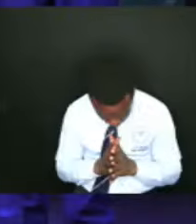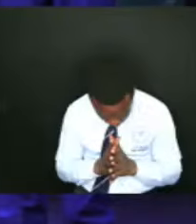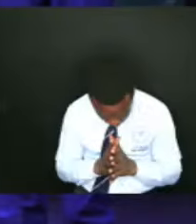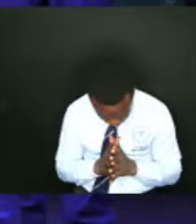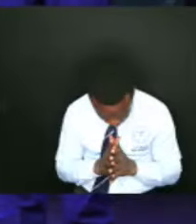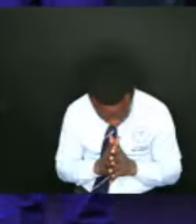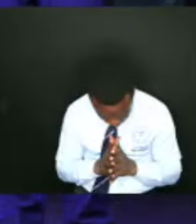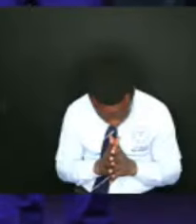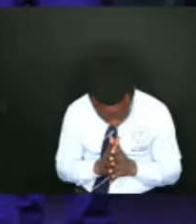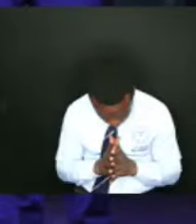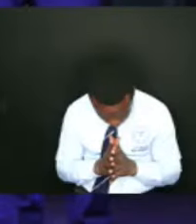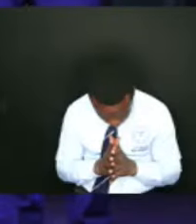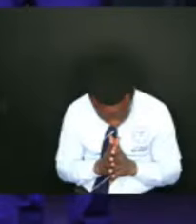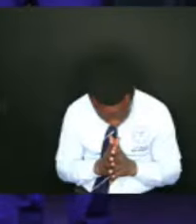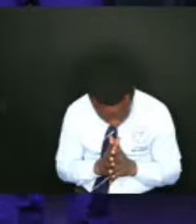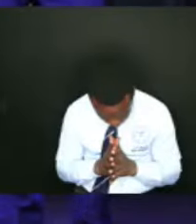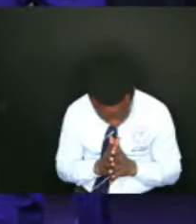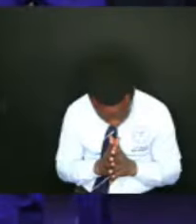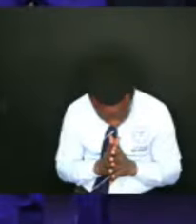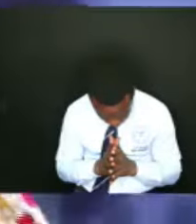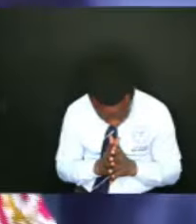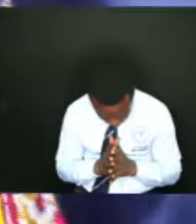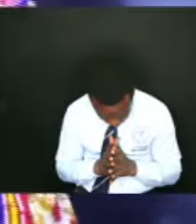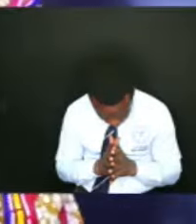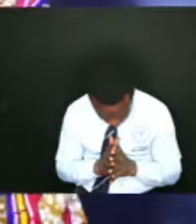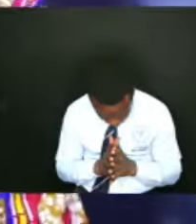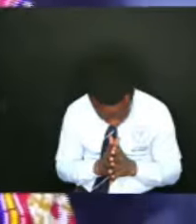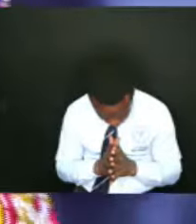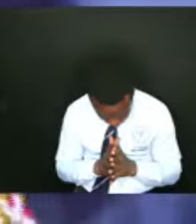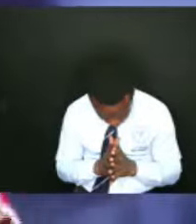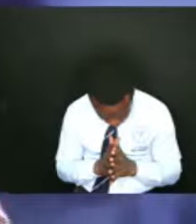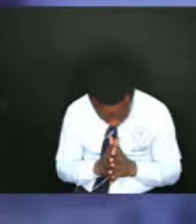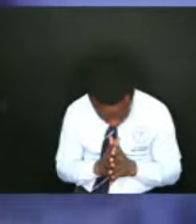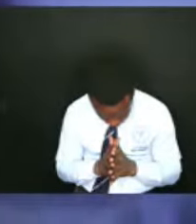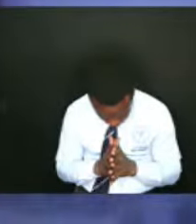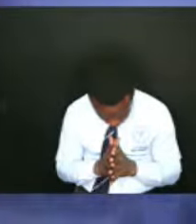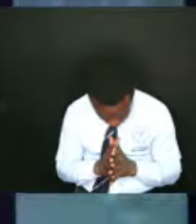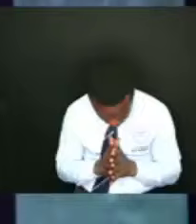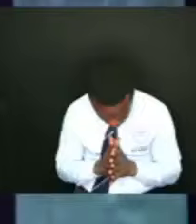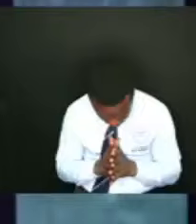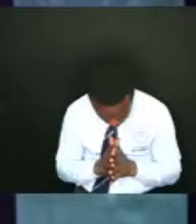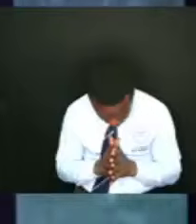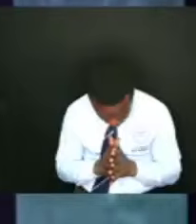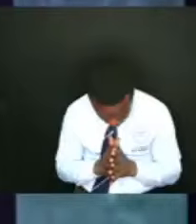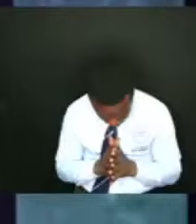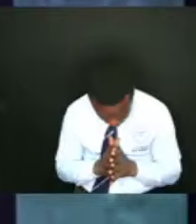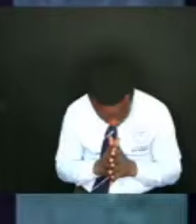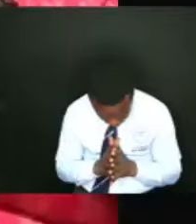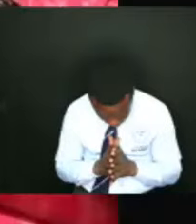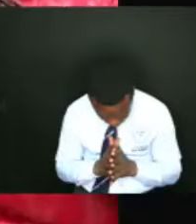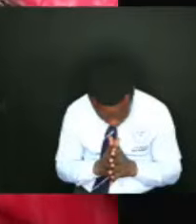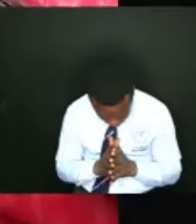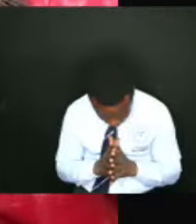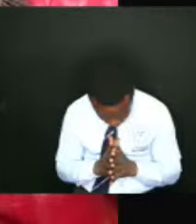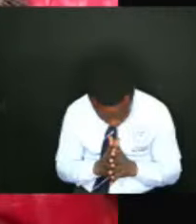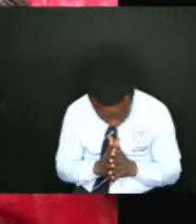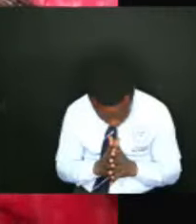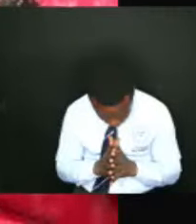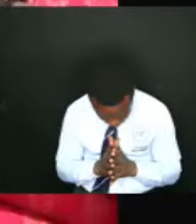Father, we release, we release. Marco lebre ando yo sirelidia. Marco lebe